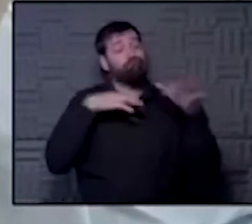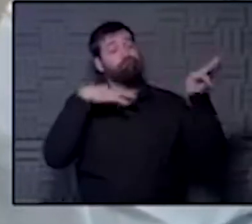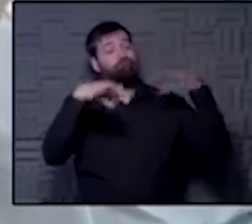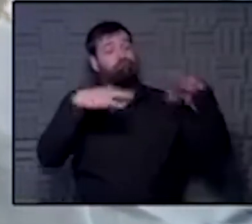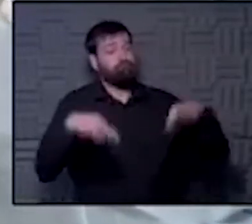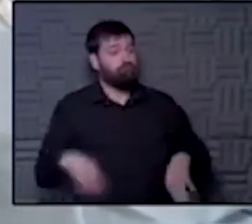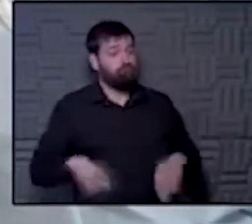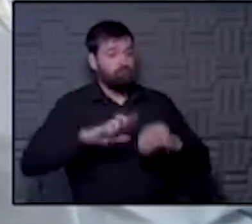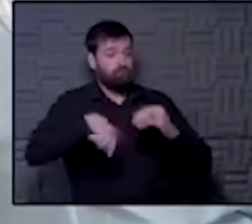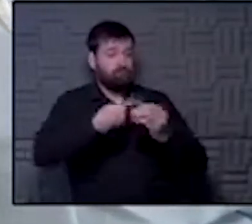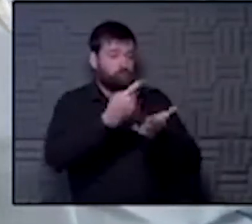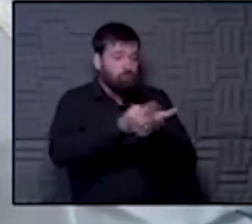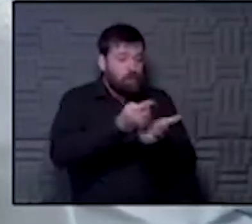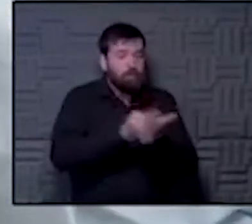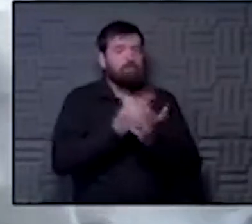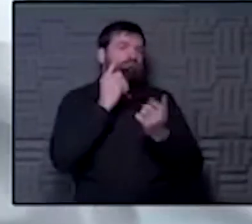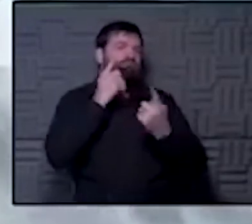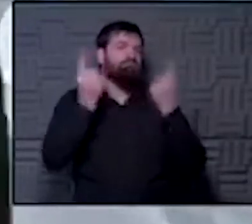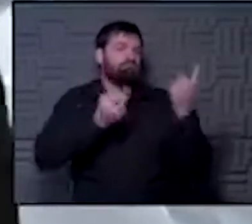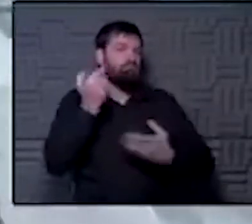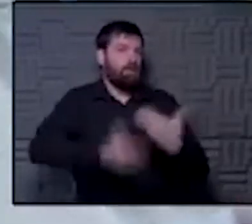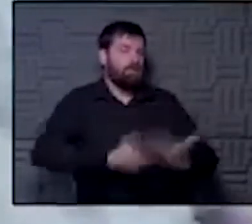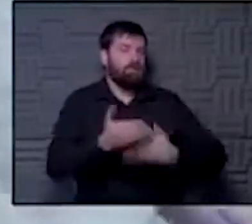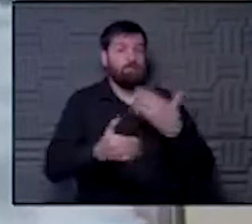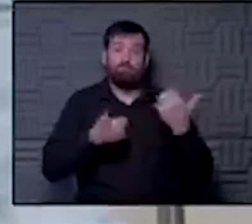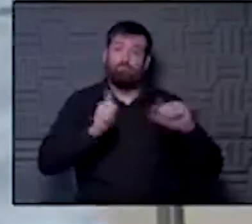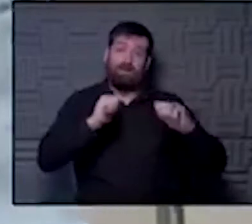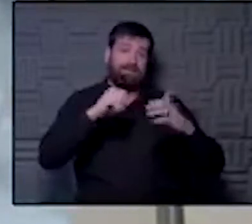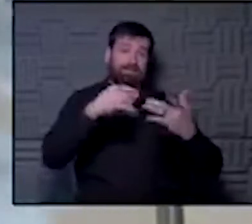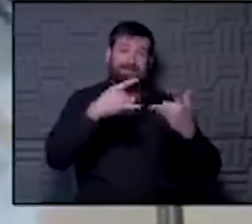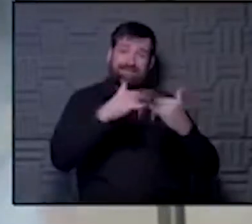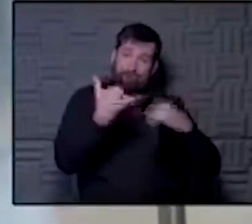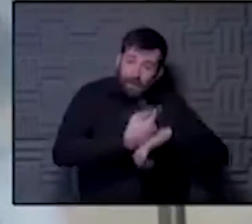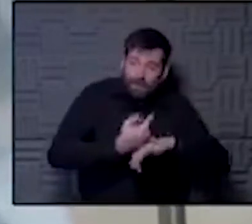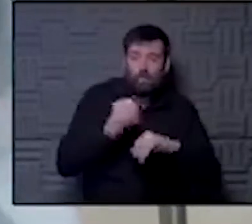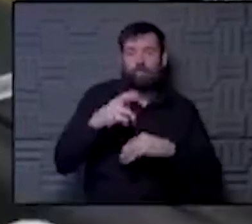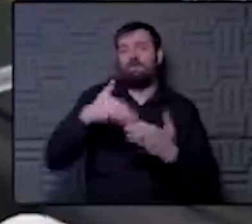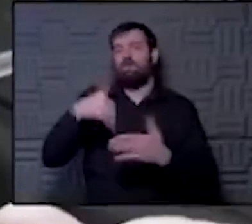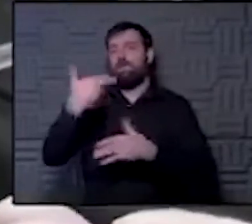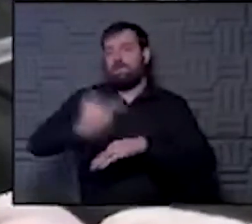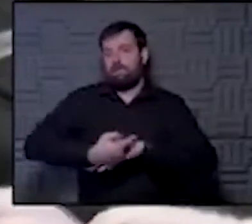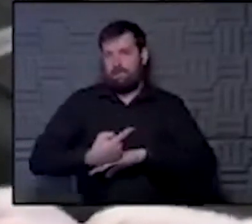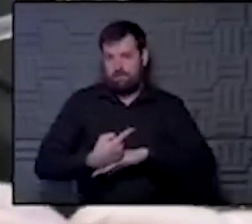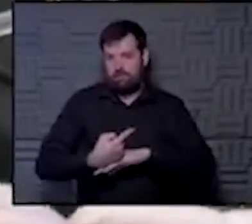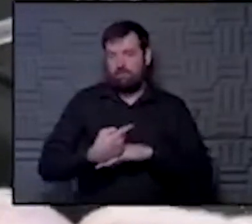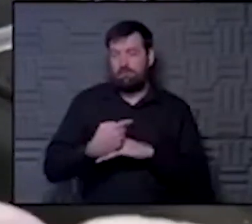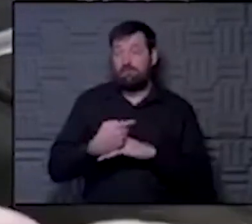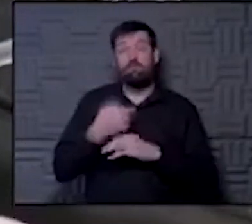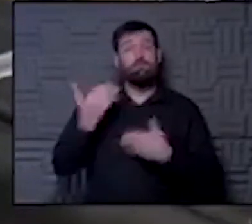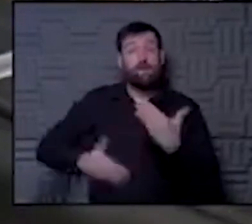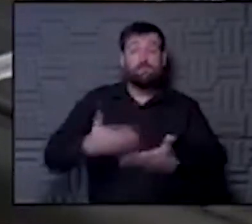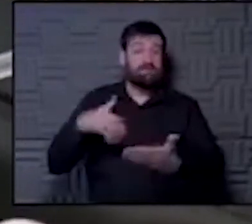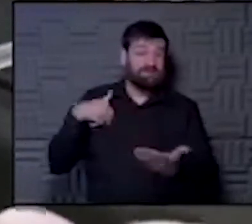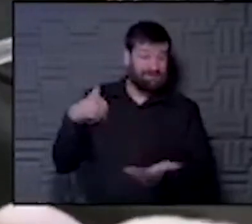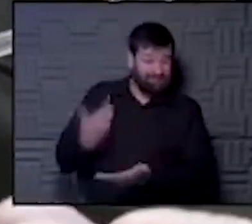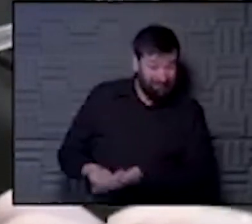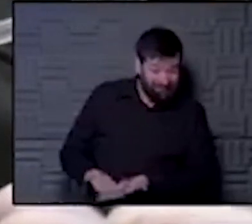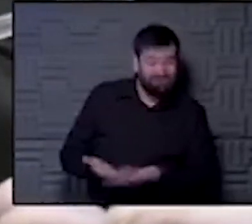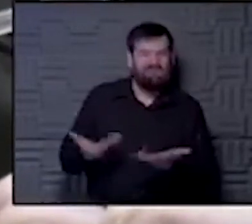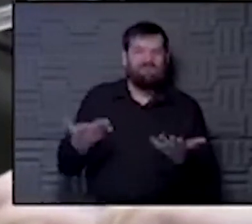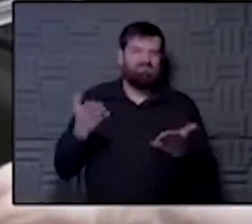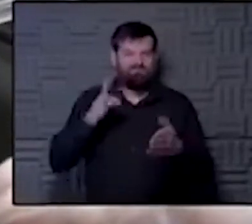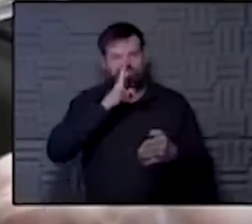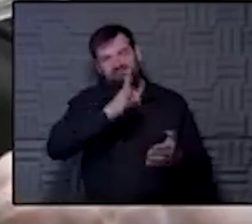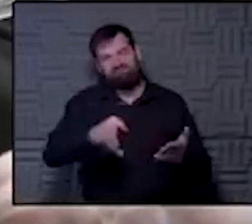informed about the treatment and considered in the process, and we try to get them that same day or the next day. once they do arrive, the process is really pretty straightforward.